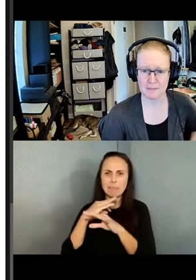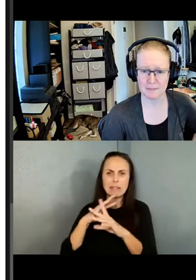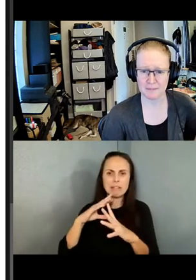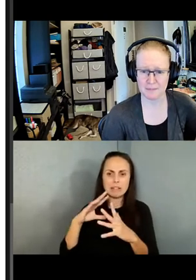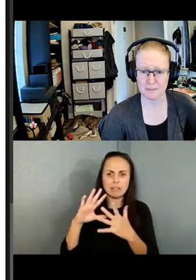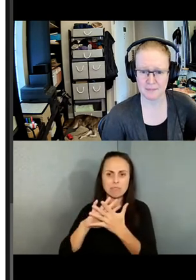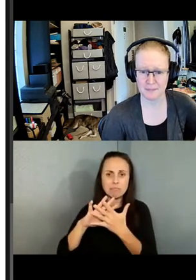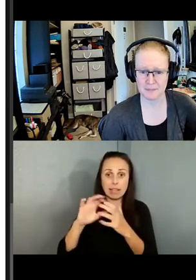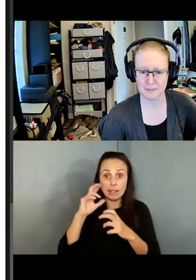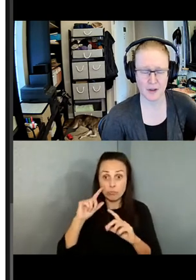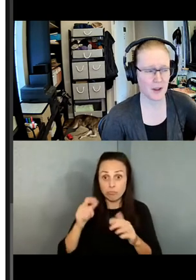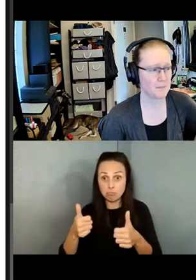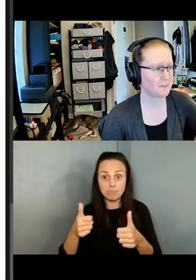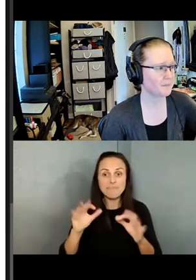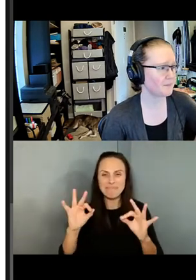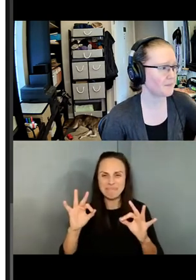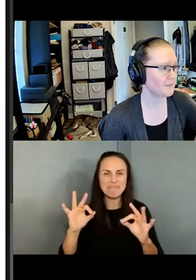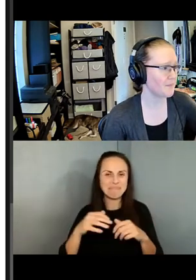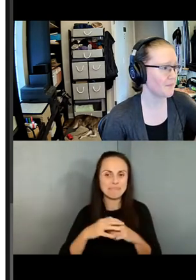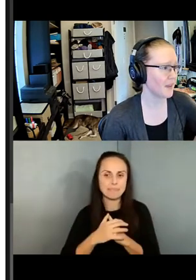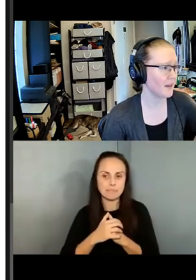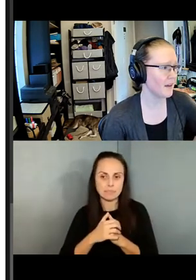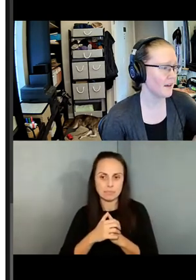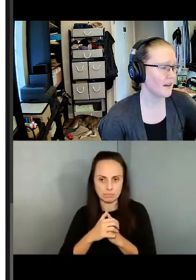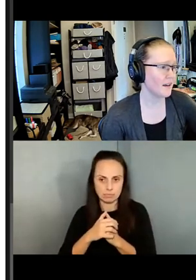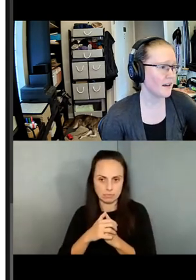okay now? Okay.